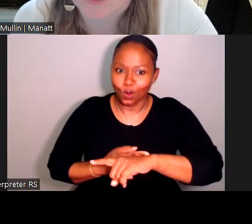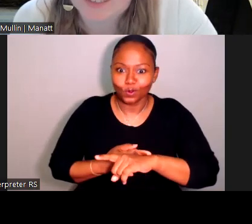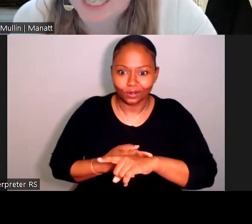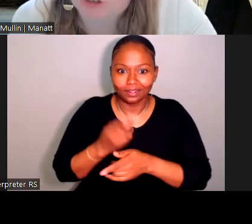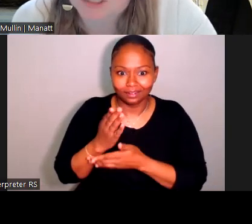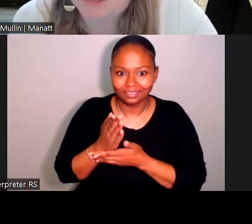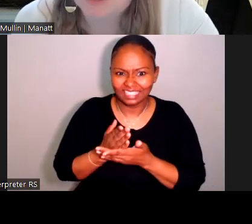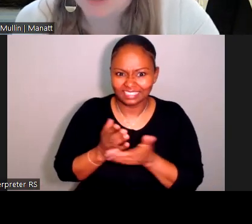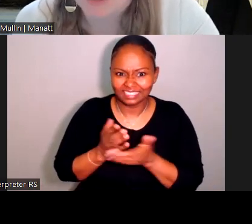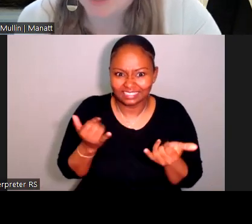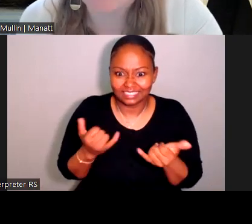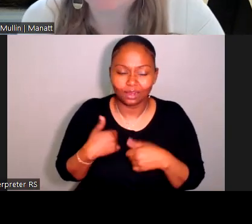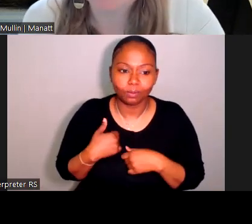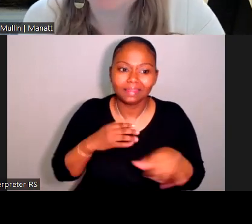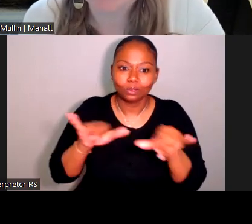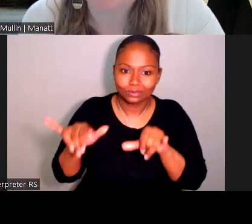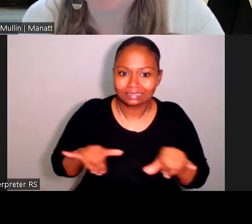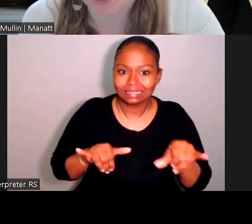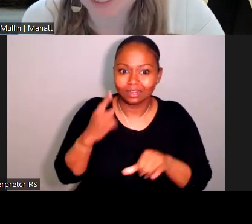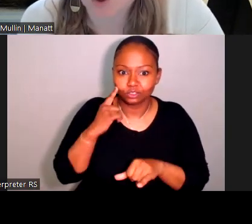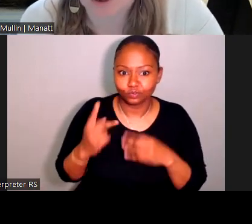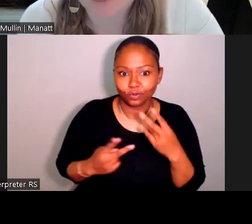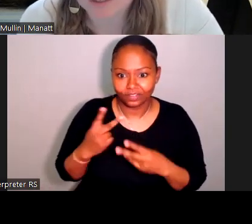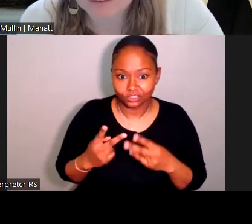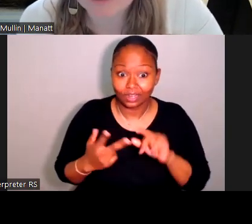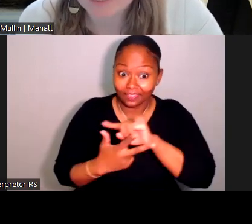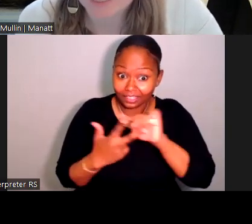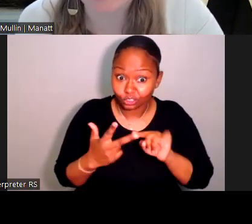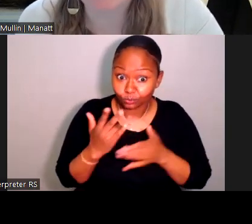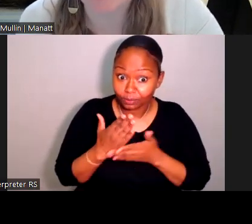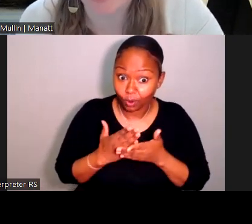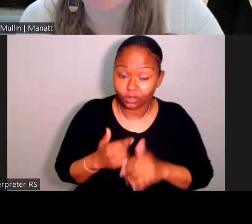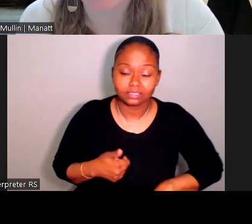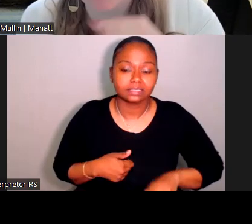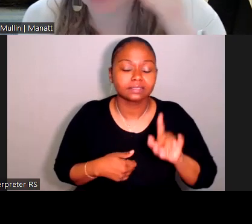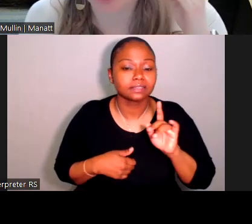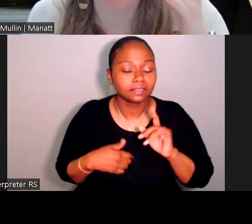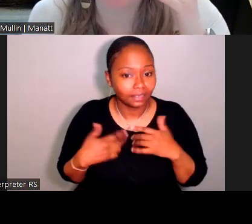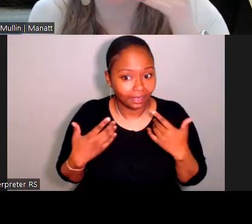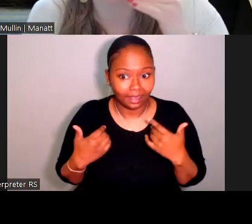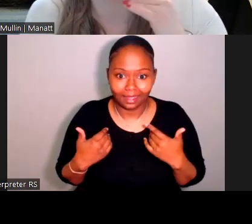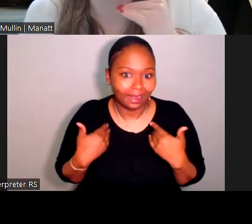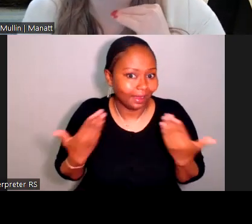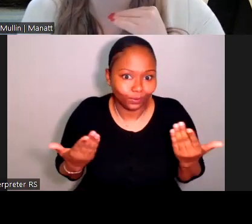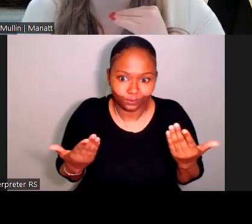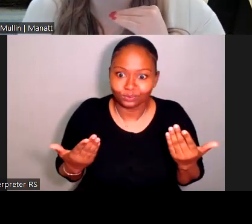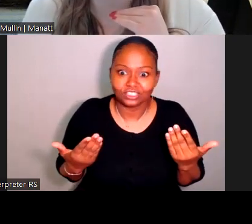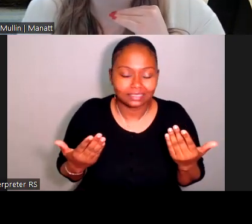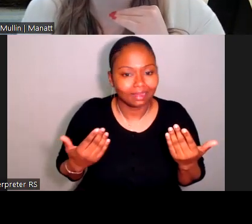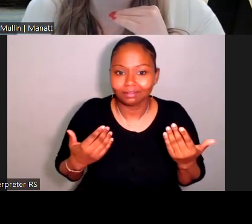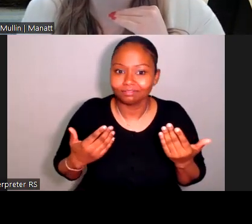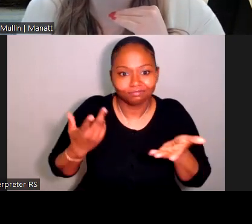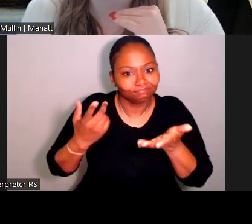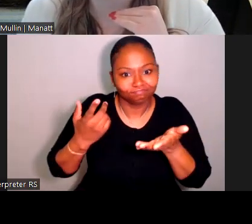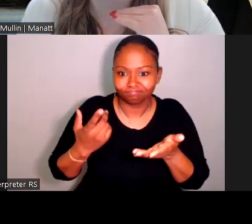standards for visitation. This will be in 3 core parts. And I'm just going to go through at a very high level what